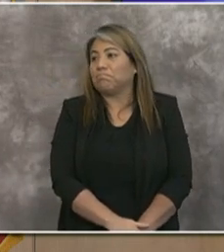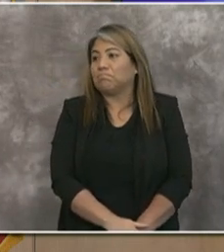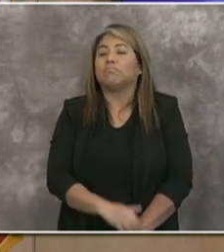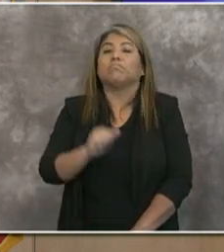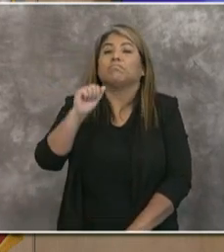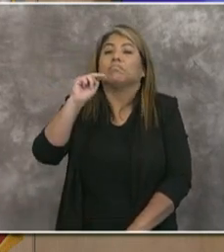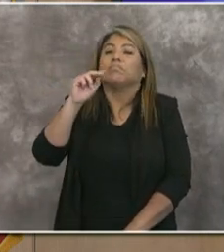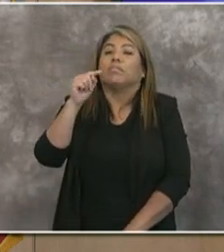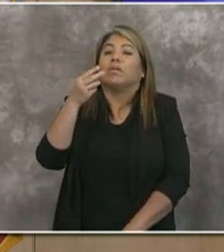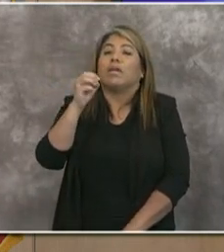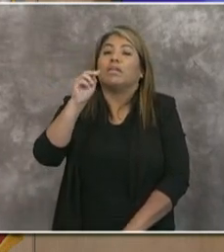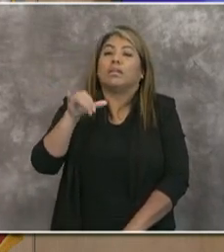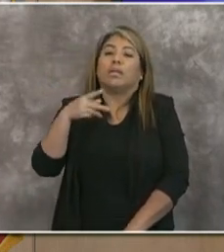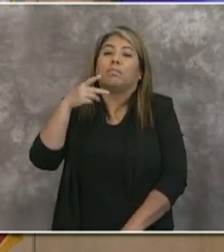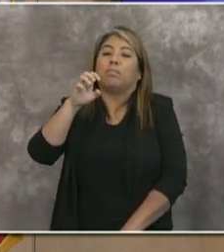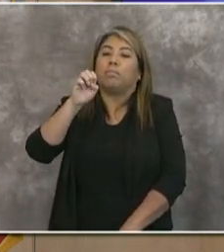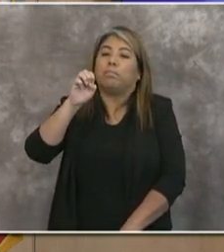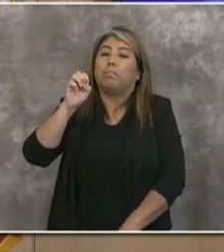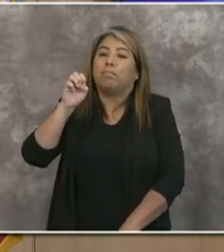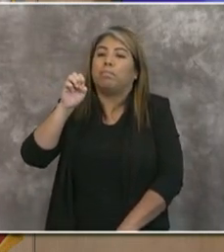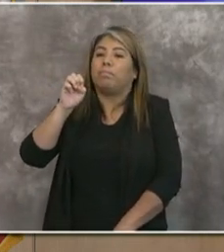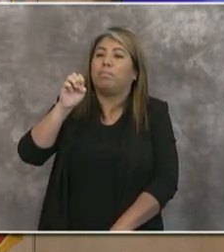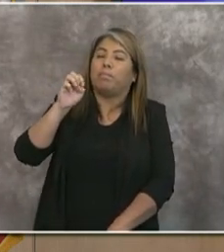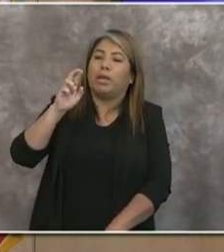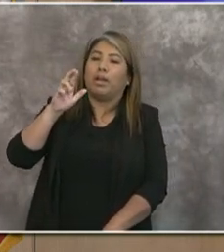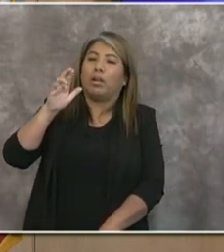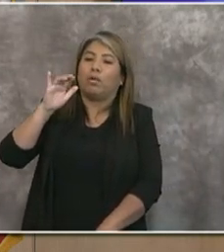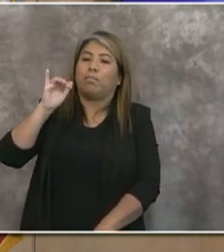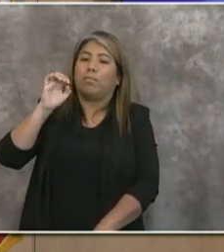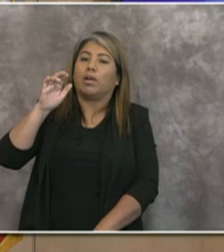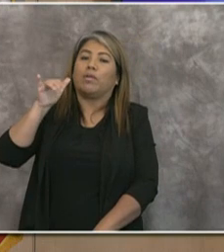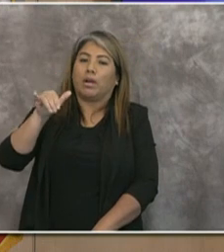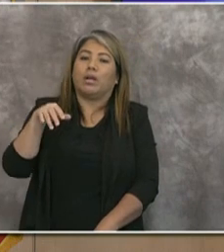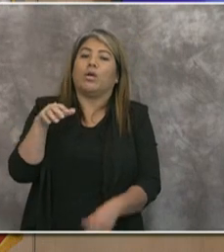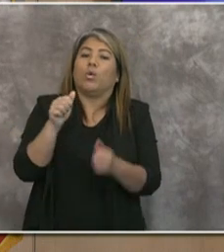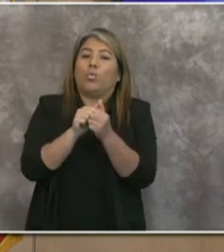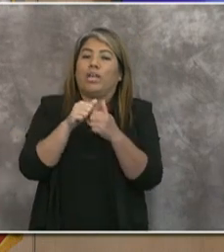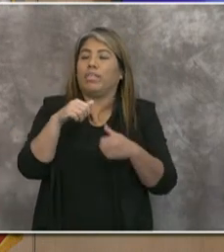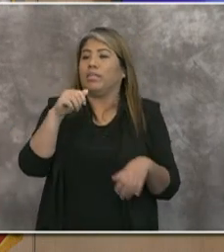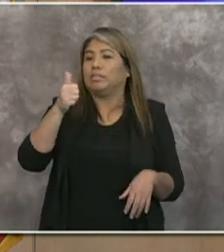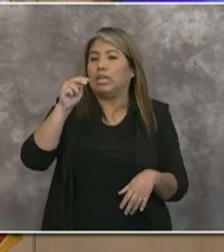Anthony Pura with 10 News, please state your question.